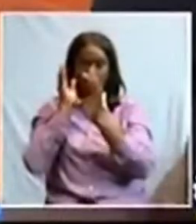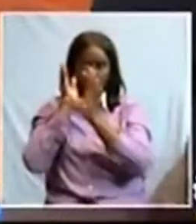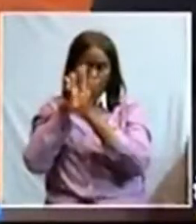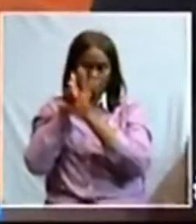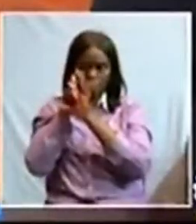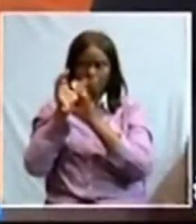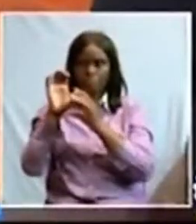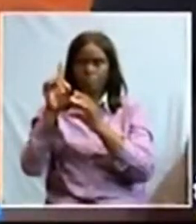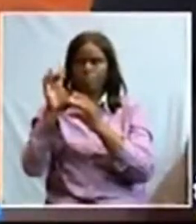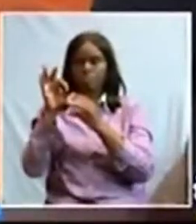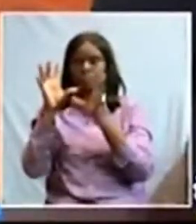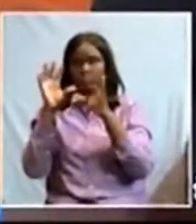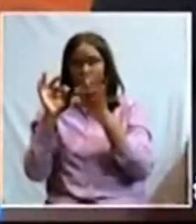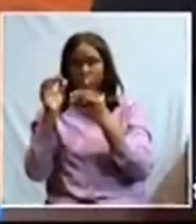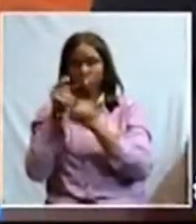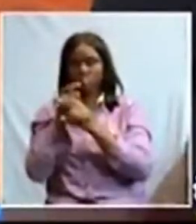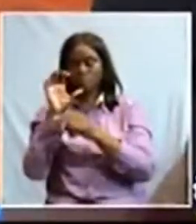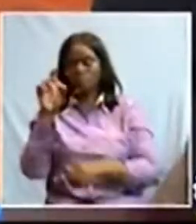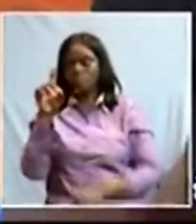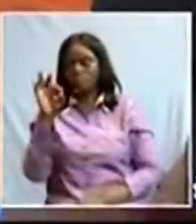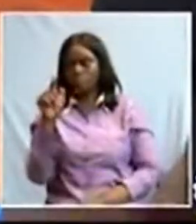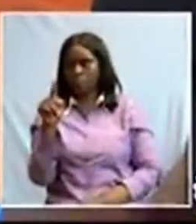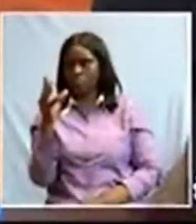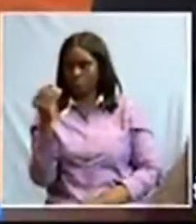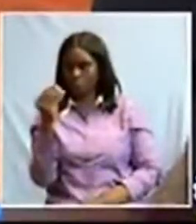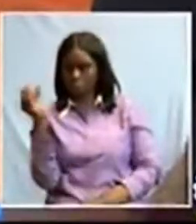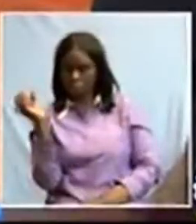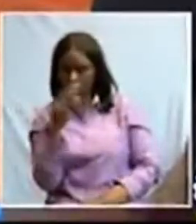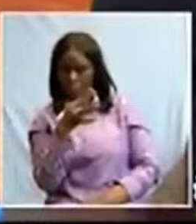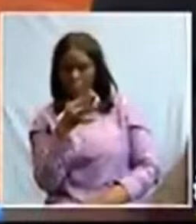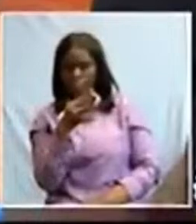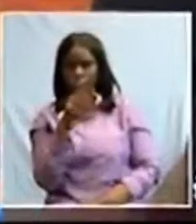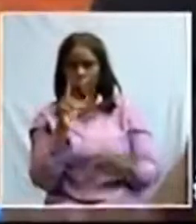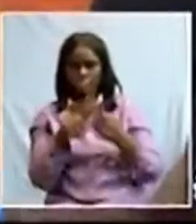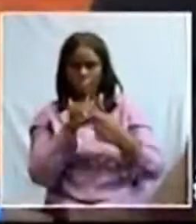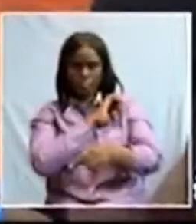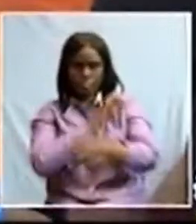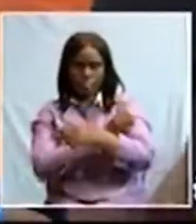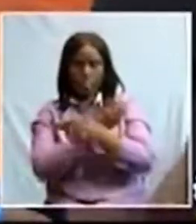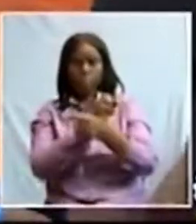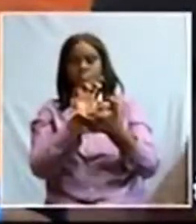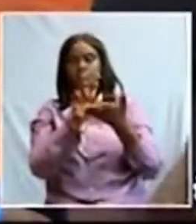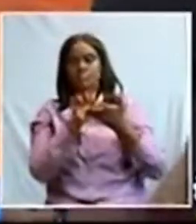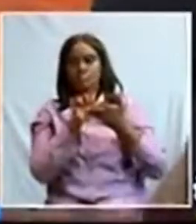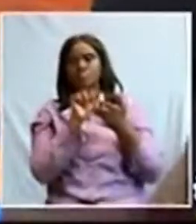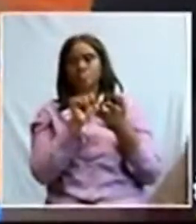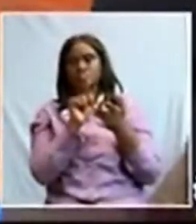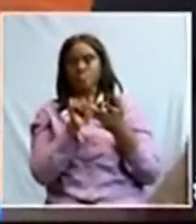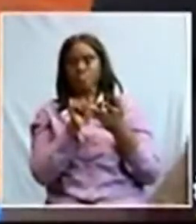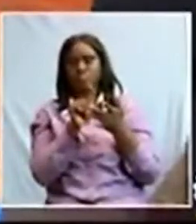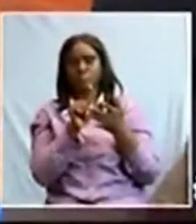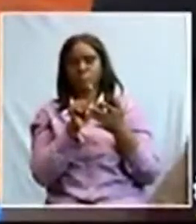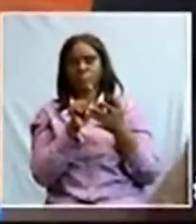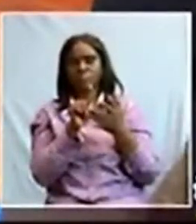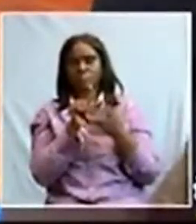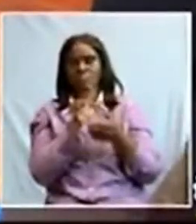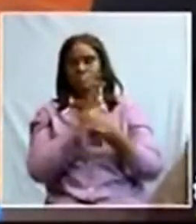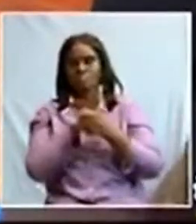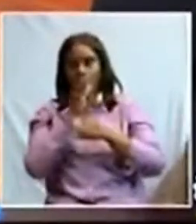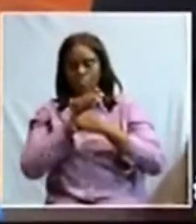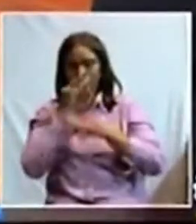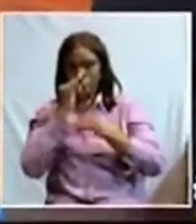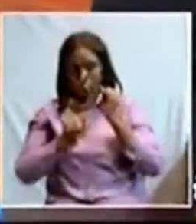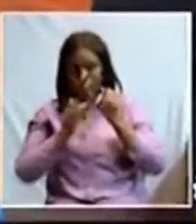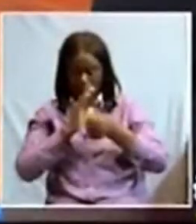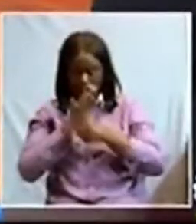account. Then from the CDF account, it is transferred to the empowerment account. And When